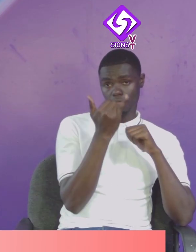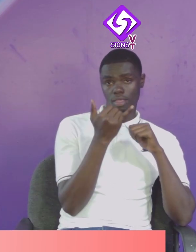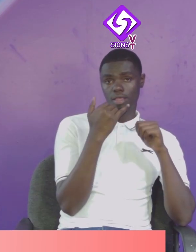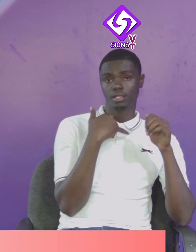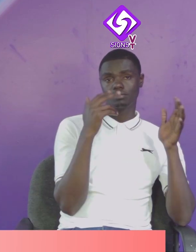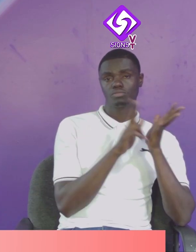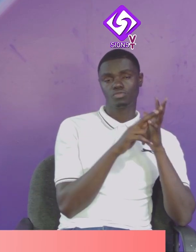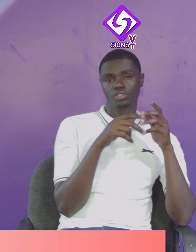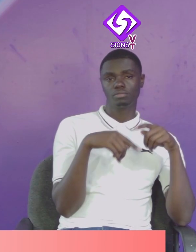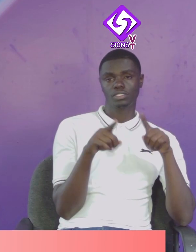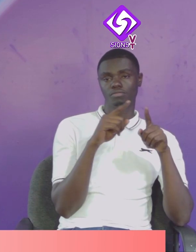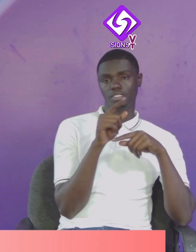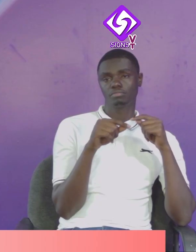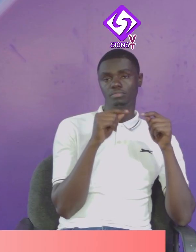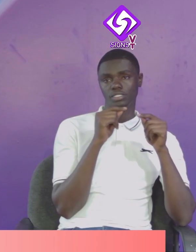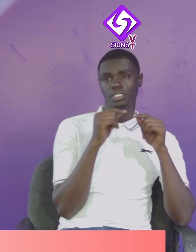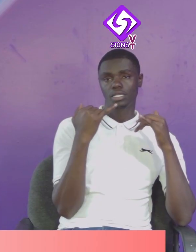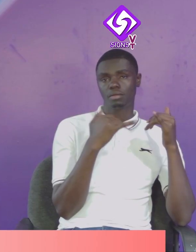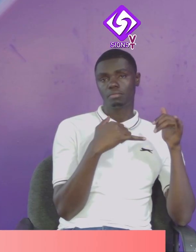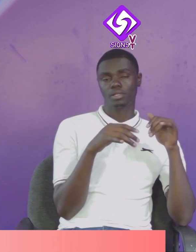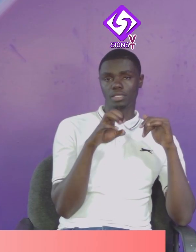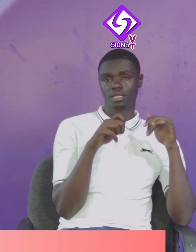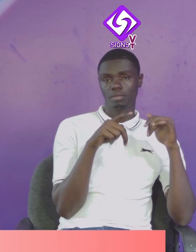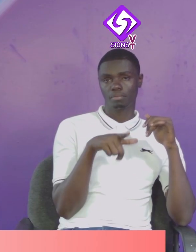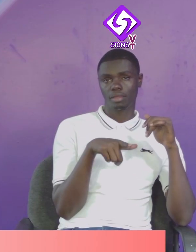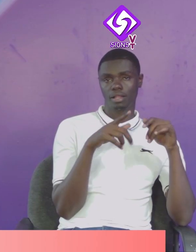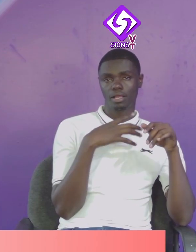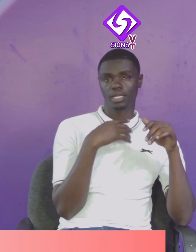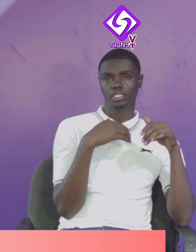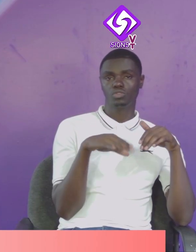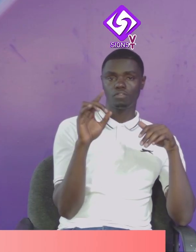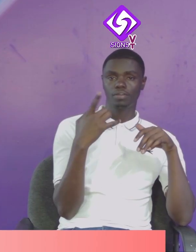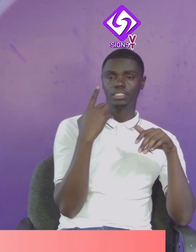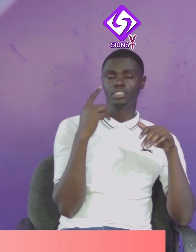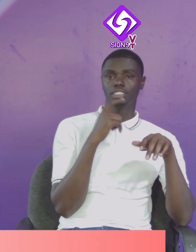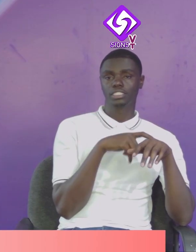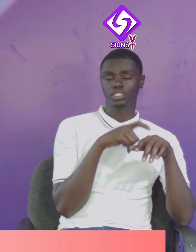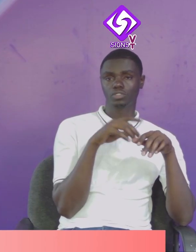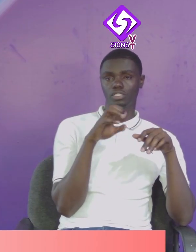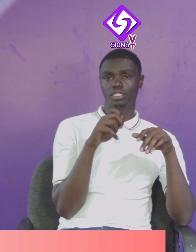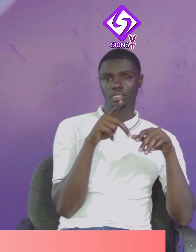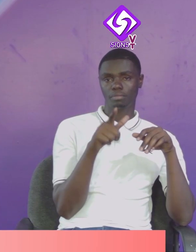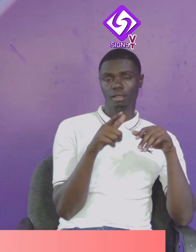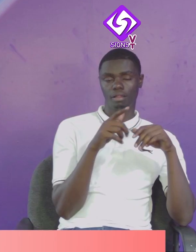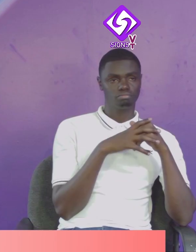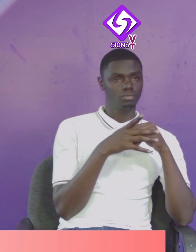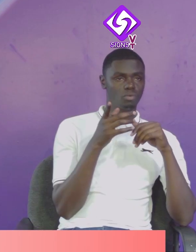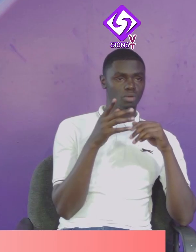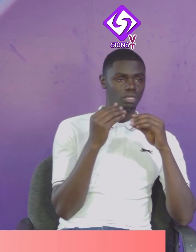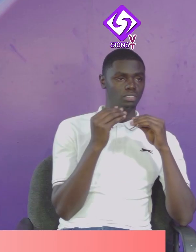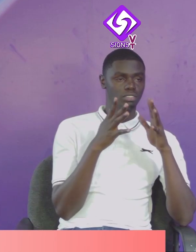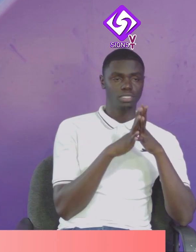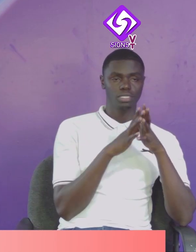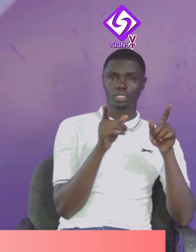proven himself, especially playing in the English Premier League. Right. And it is your first season in the English Premier League. And he's doing really well. Yeah, and he's